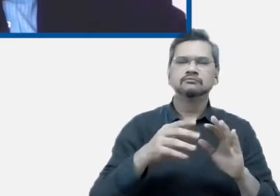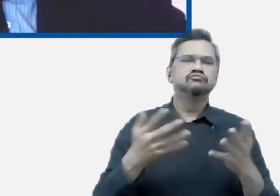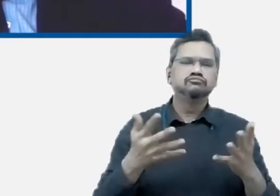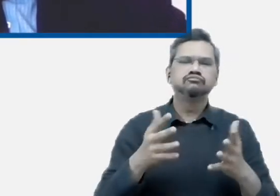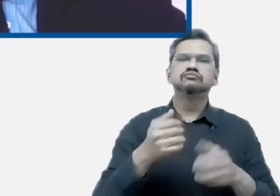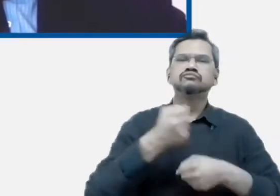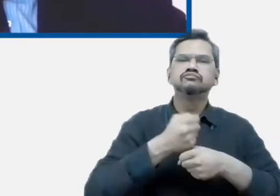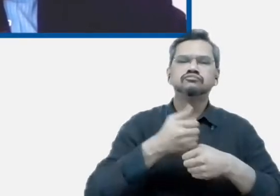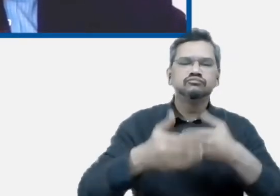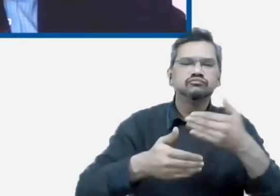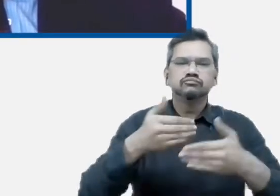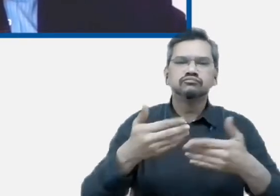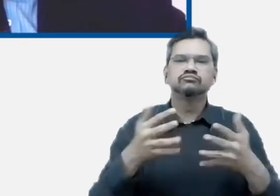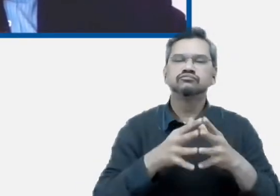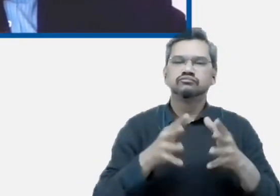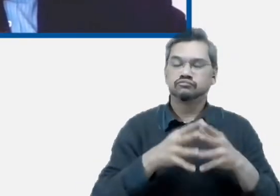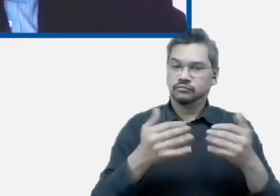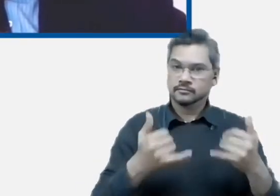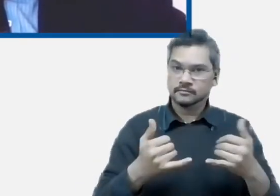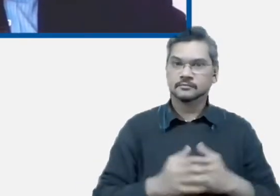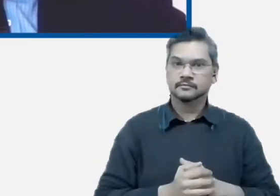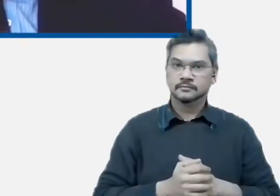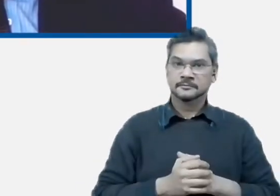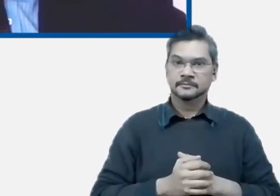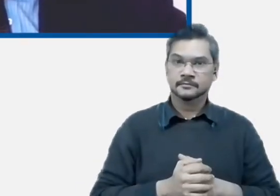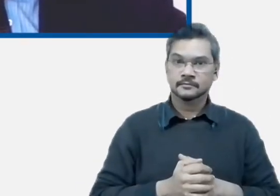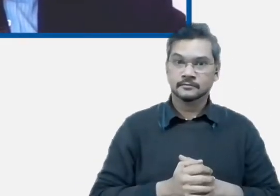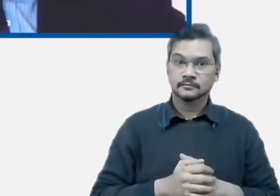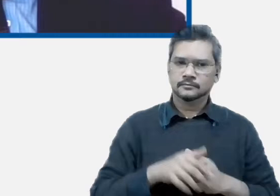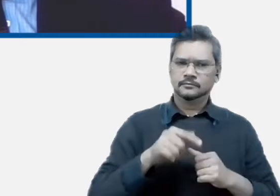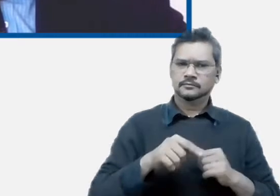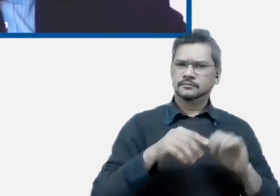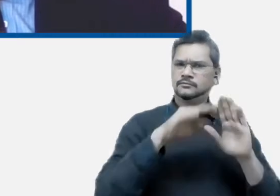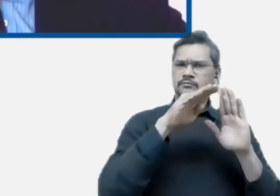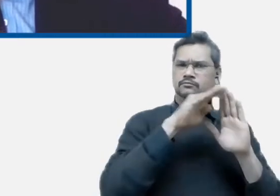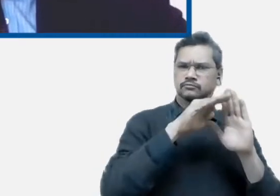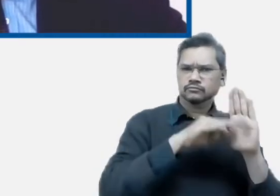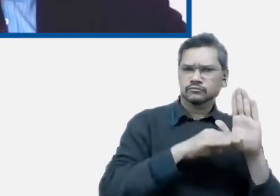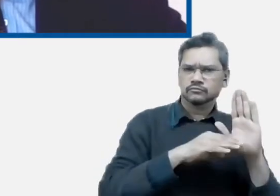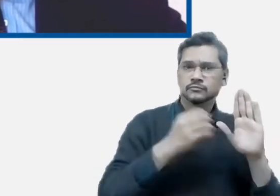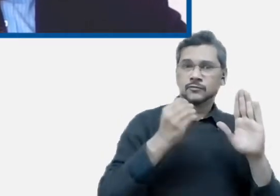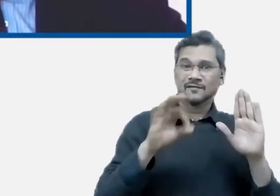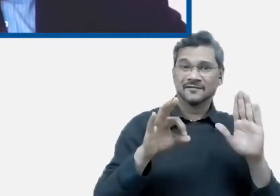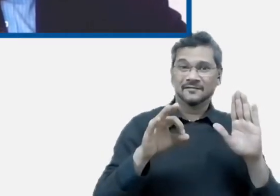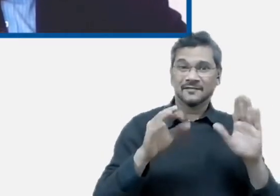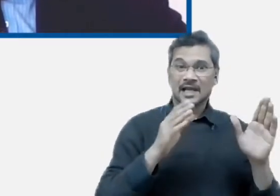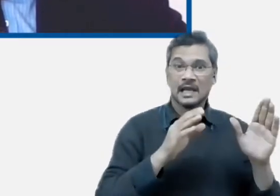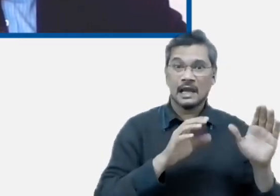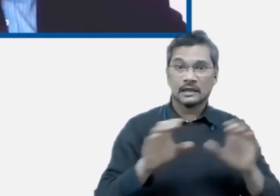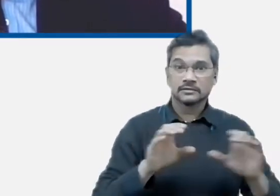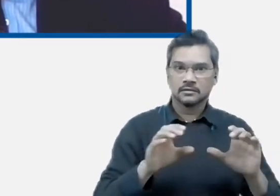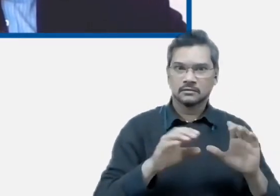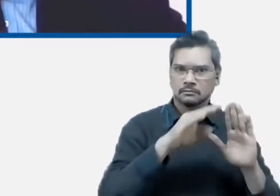been followed. The Program of Action matrix for 2021-2025. Kai, my friend, you have the